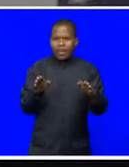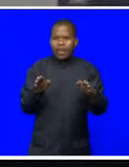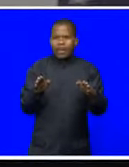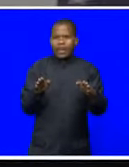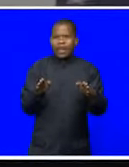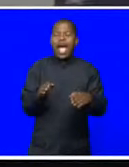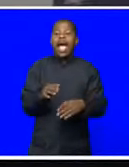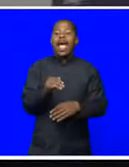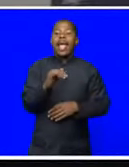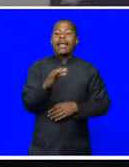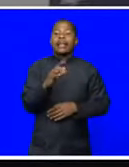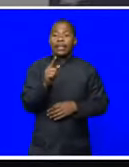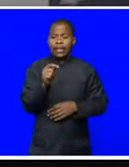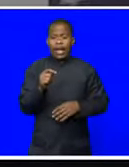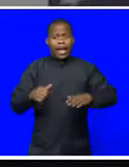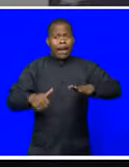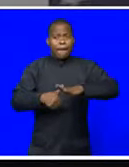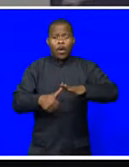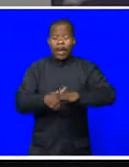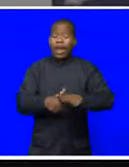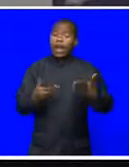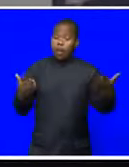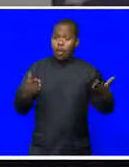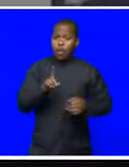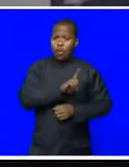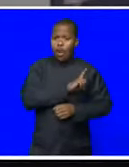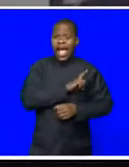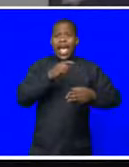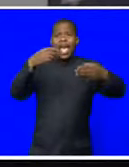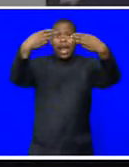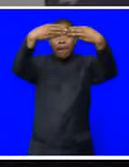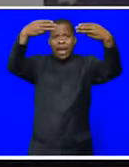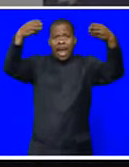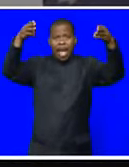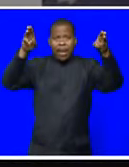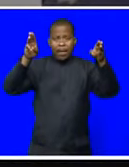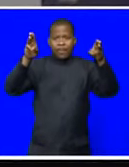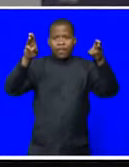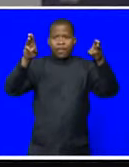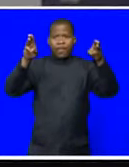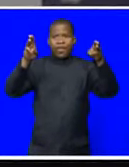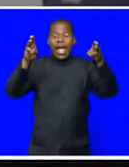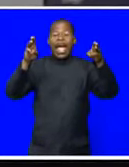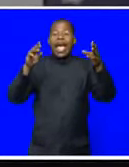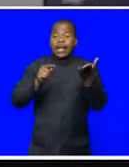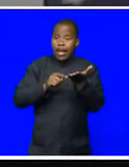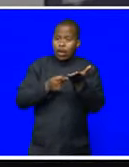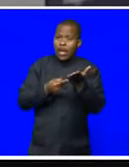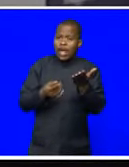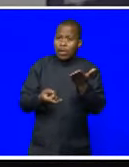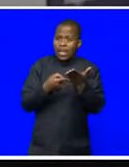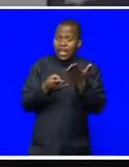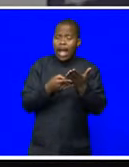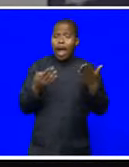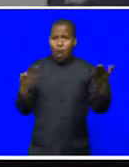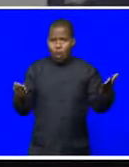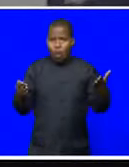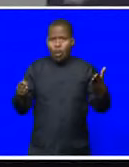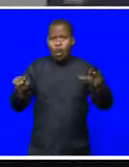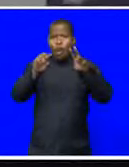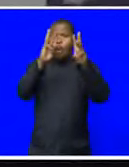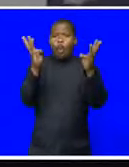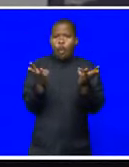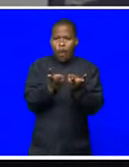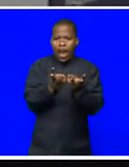way we do business in Parliament, our work will now be known not only in